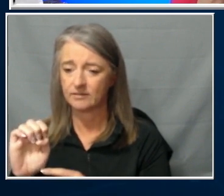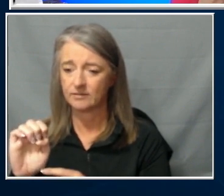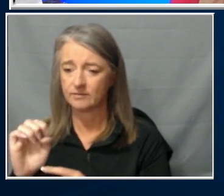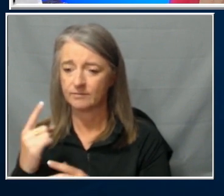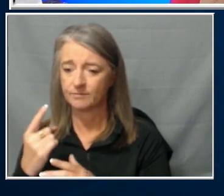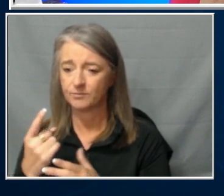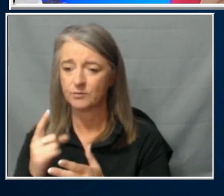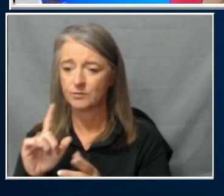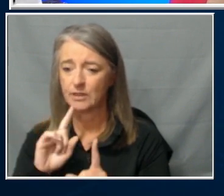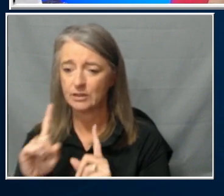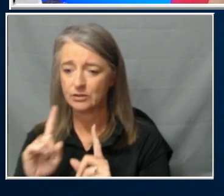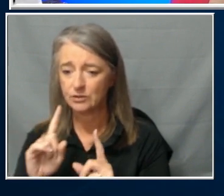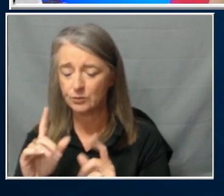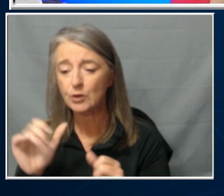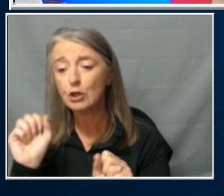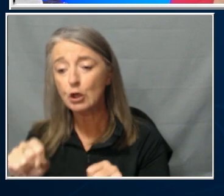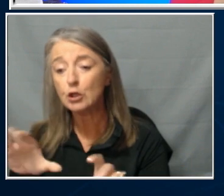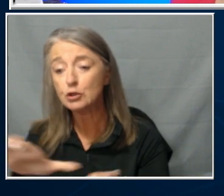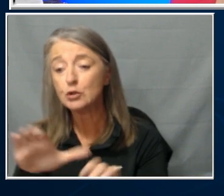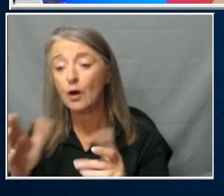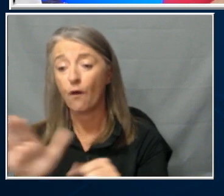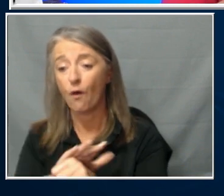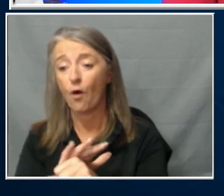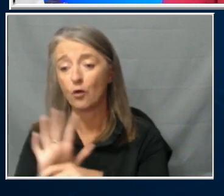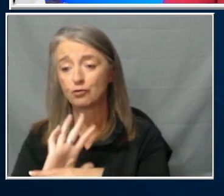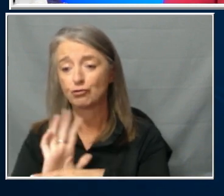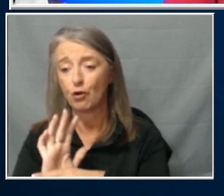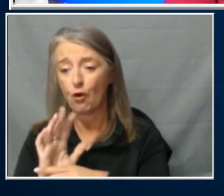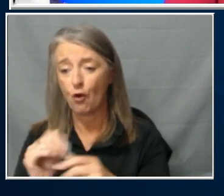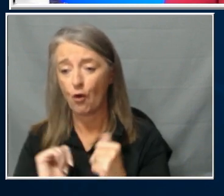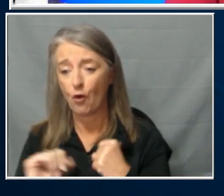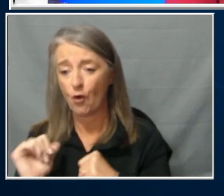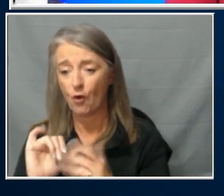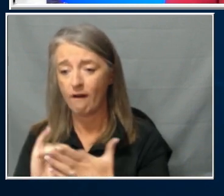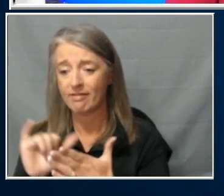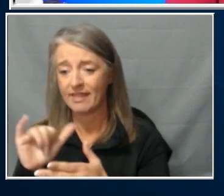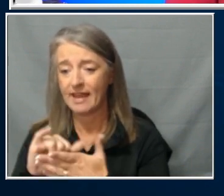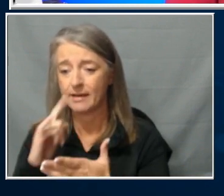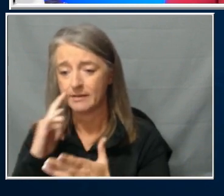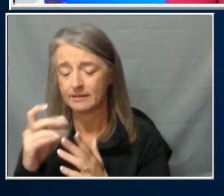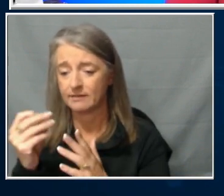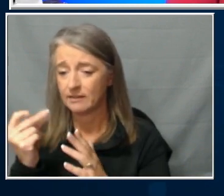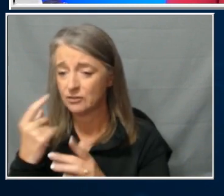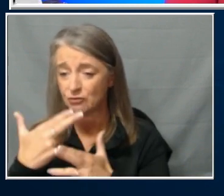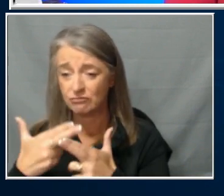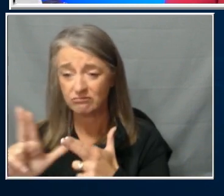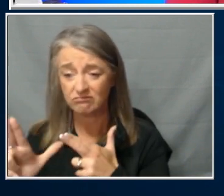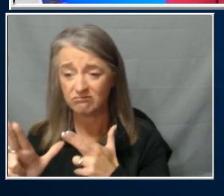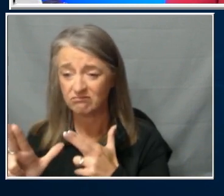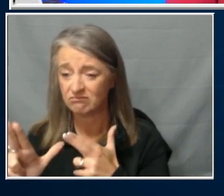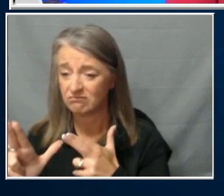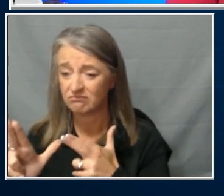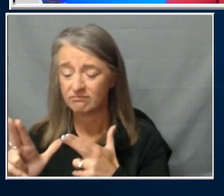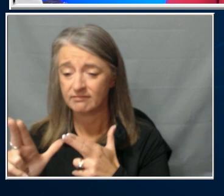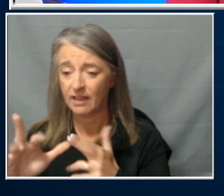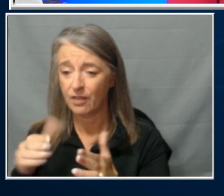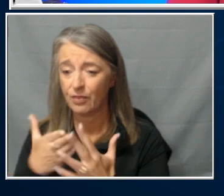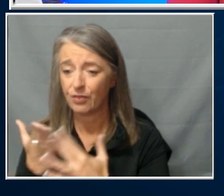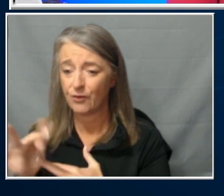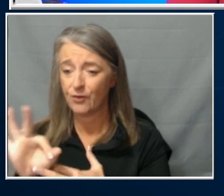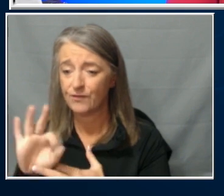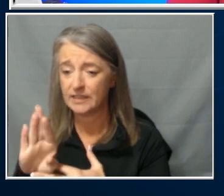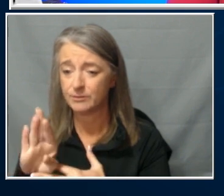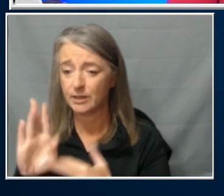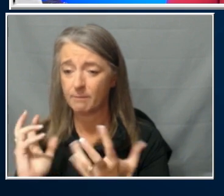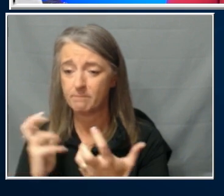on that, because that was such a remarkable way and really right in the nick of time that you found your donor match through Facebook. But what was